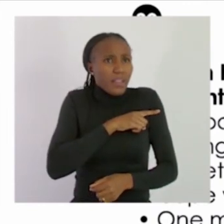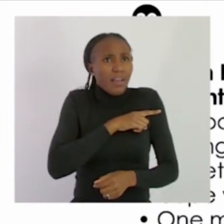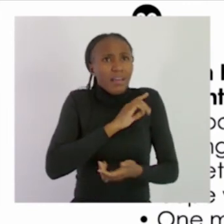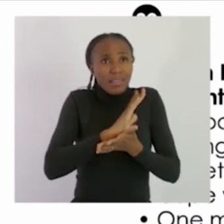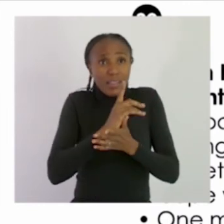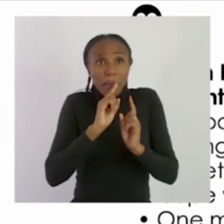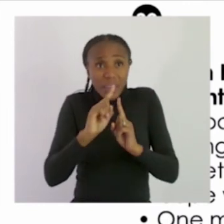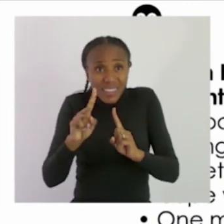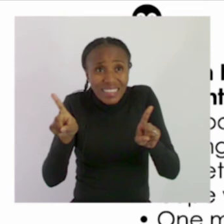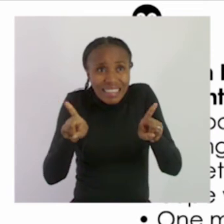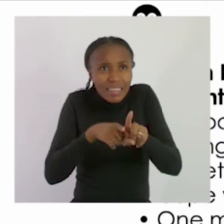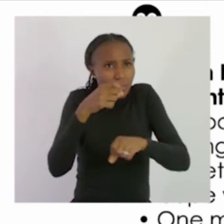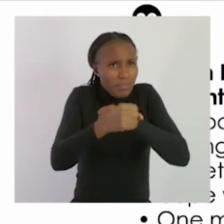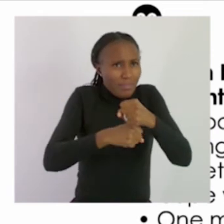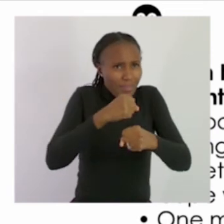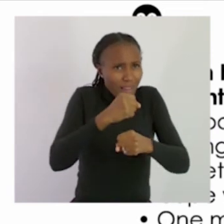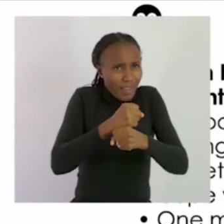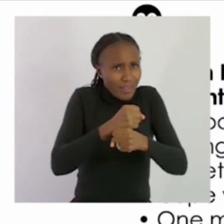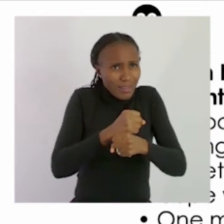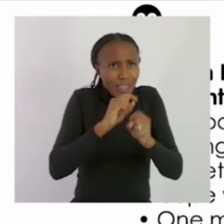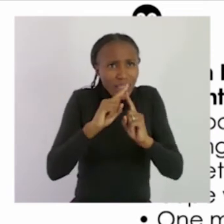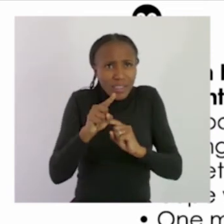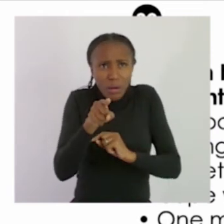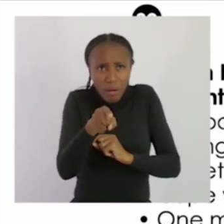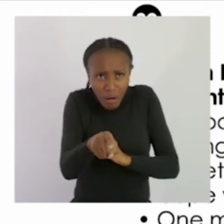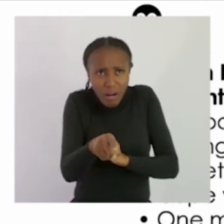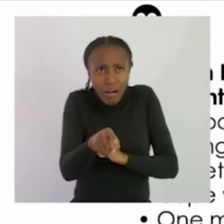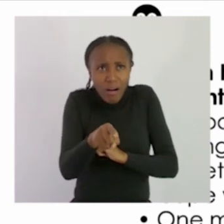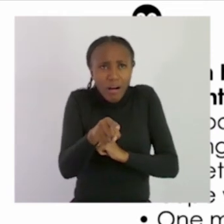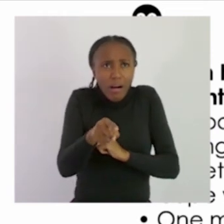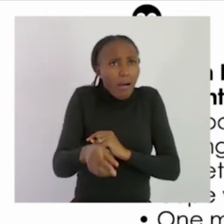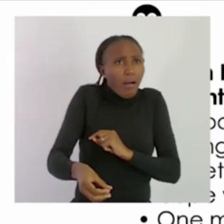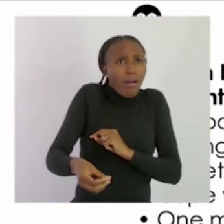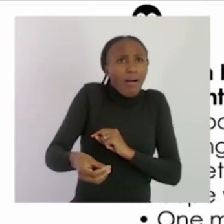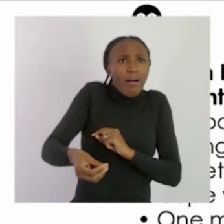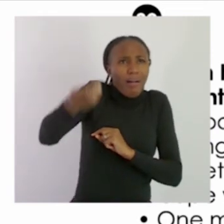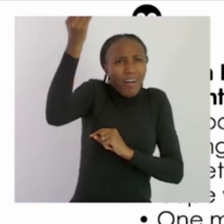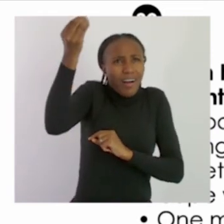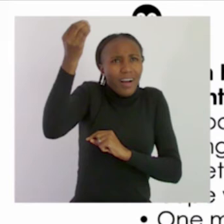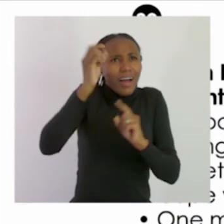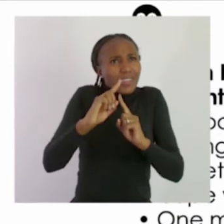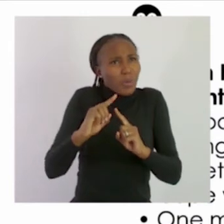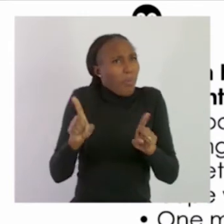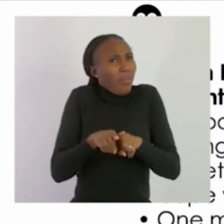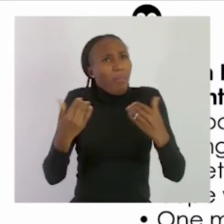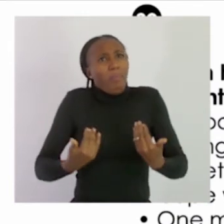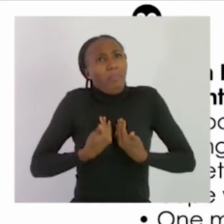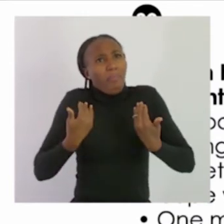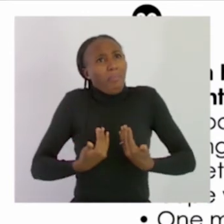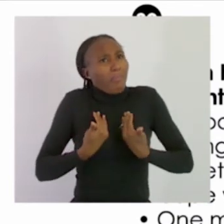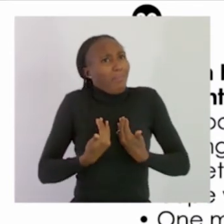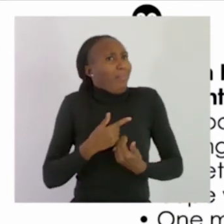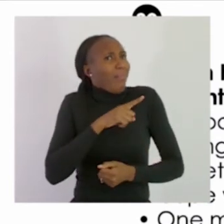teachers who have the same age as other teachers are looking younger than the other teachers? This can be some of